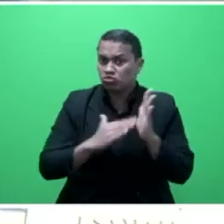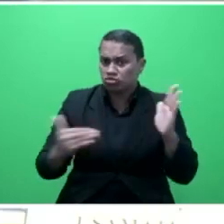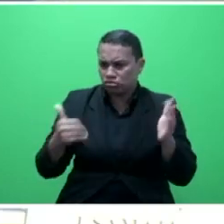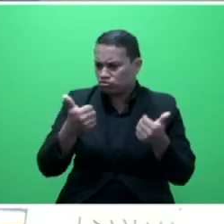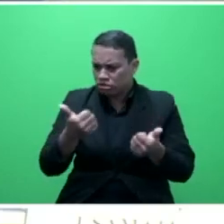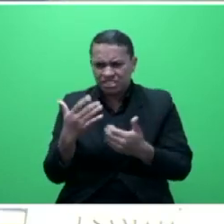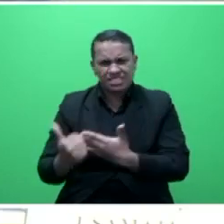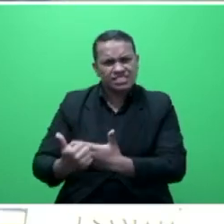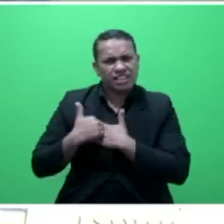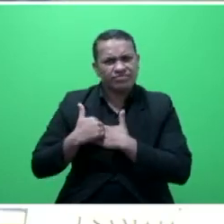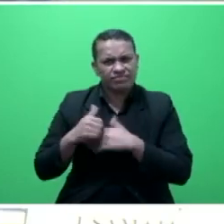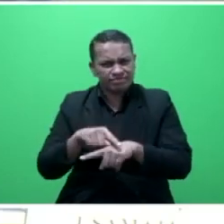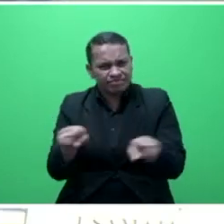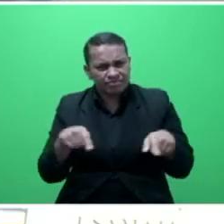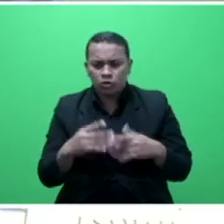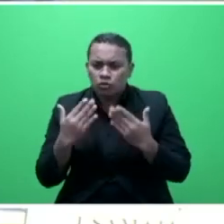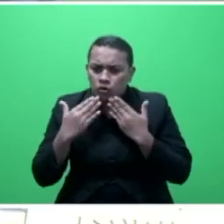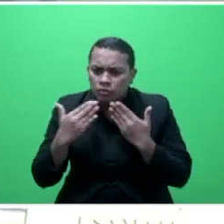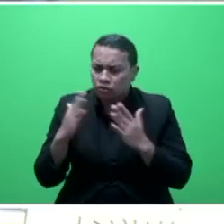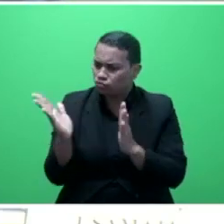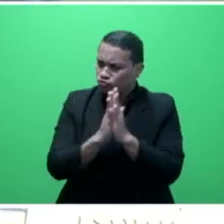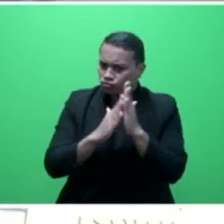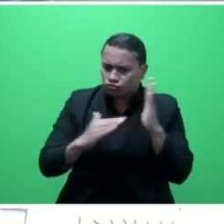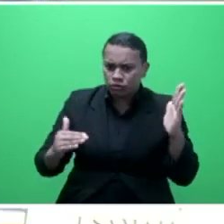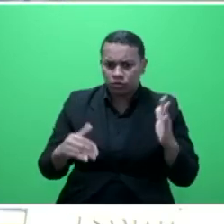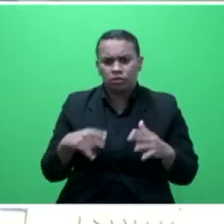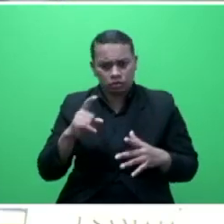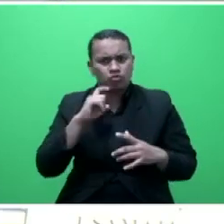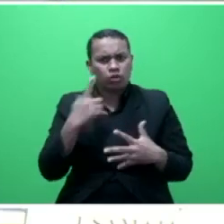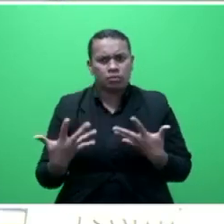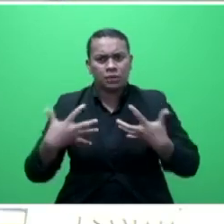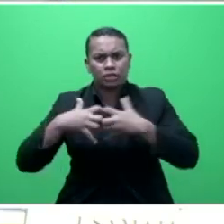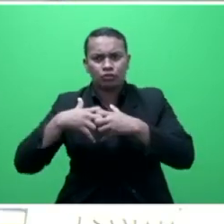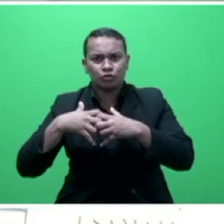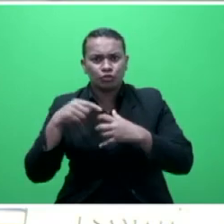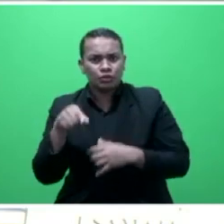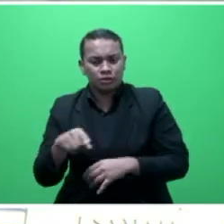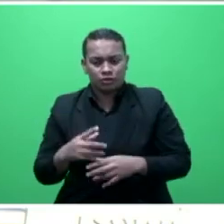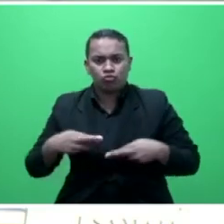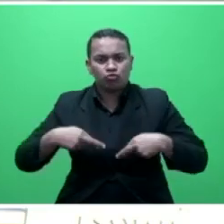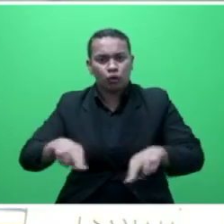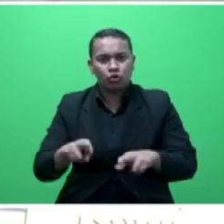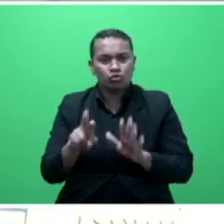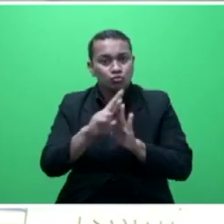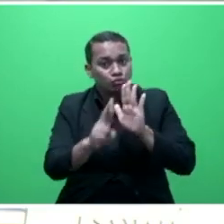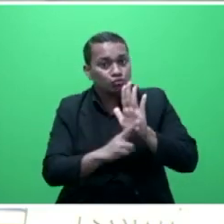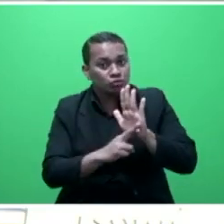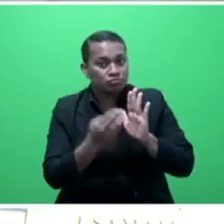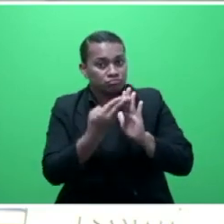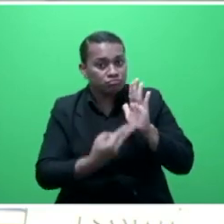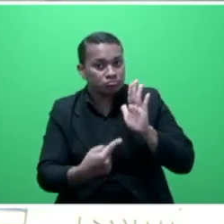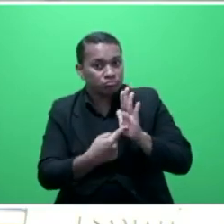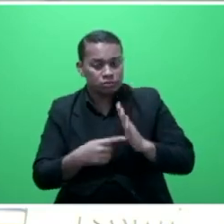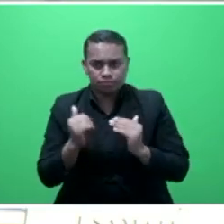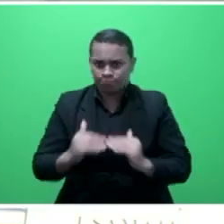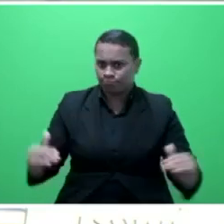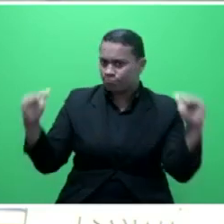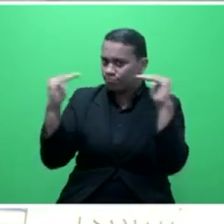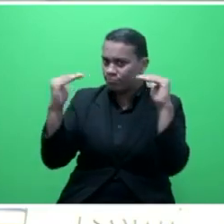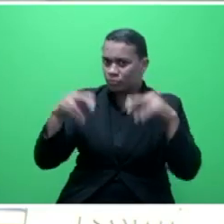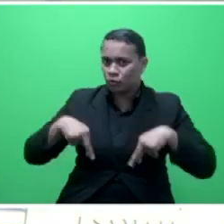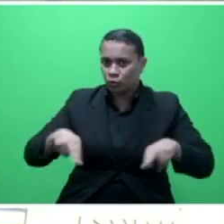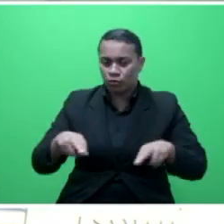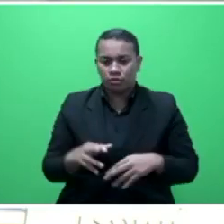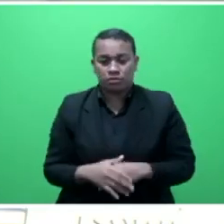those trucking companies who are complying with our road loads, Mr. Speaker, sir. That's not all, Mr. Speaker, sir. We're cutting